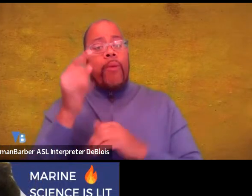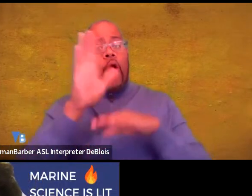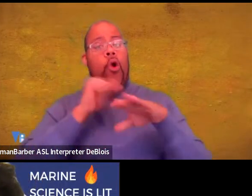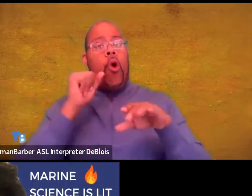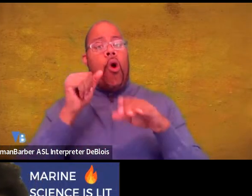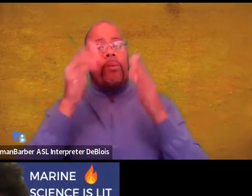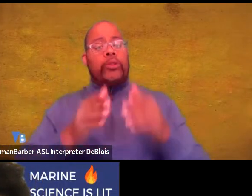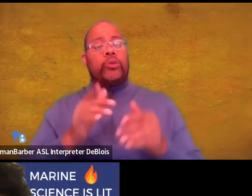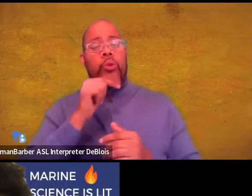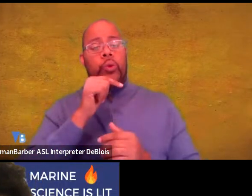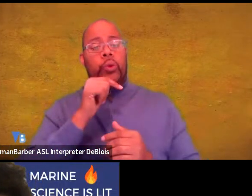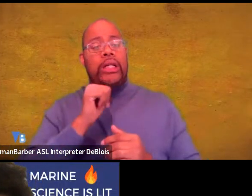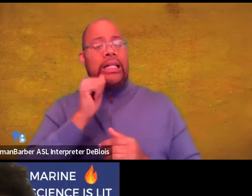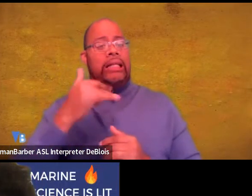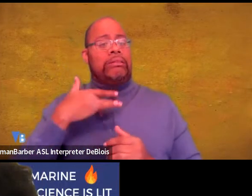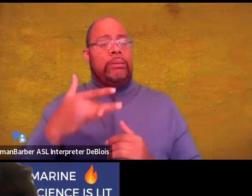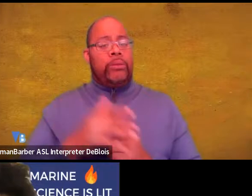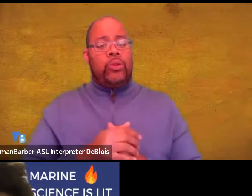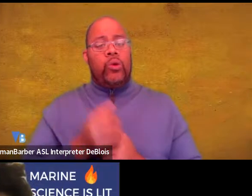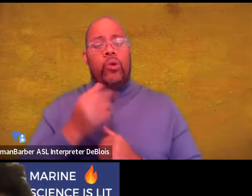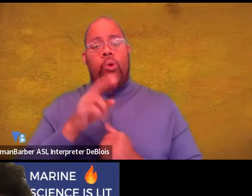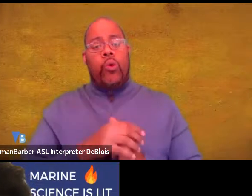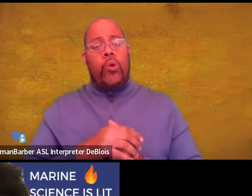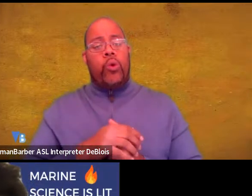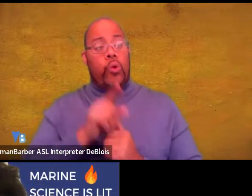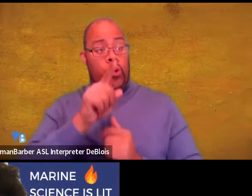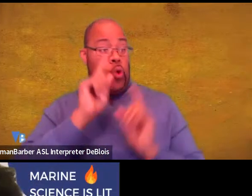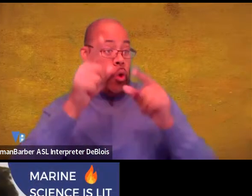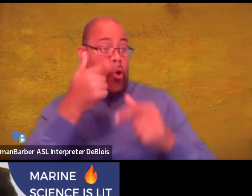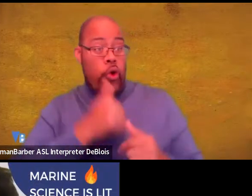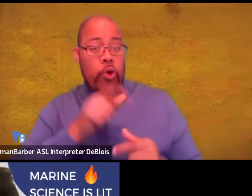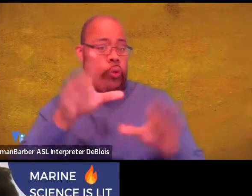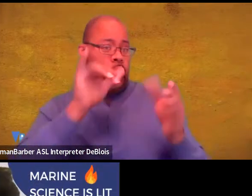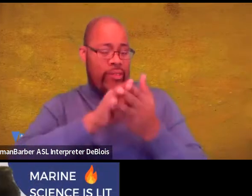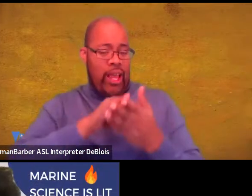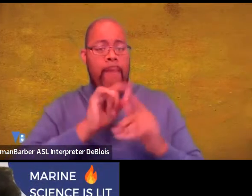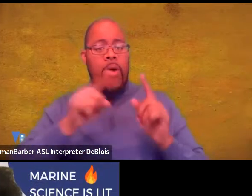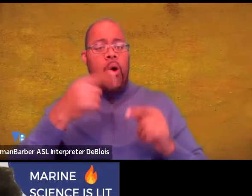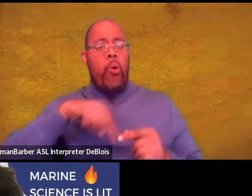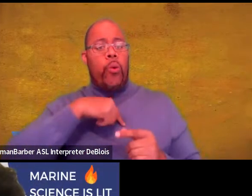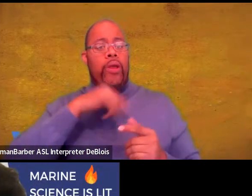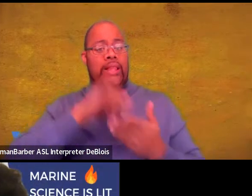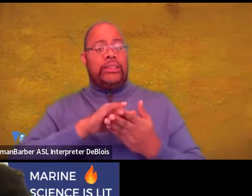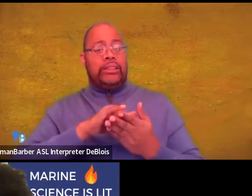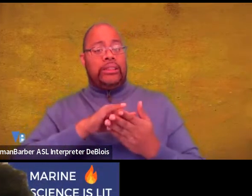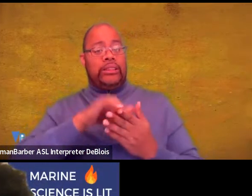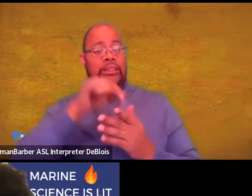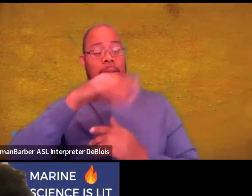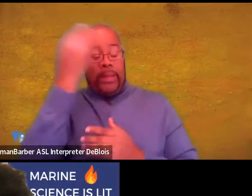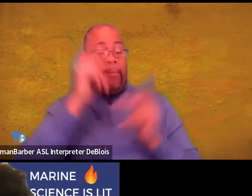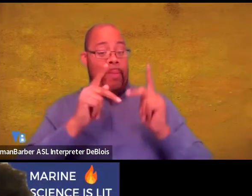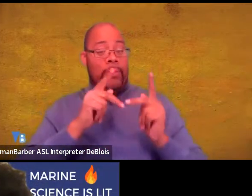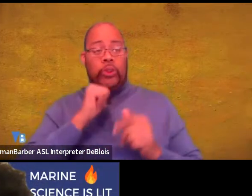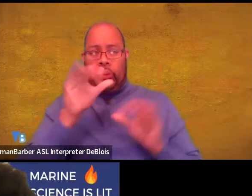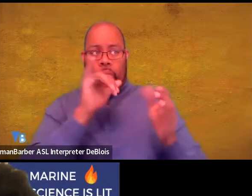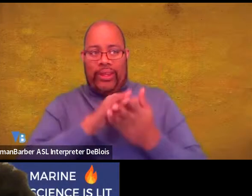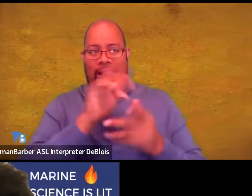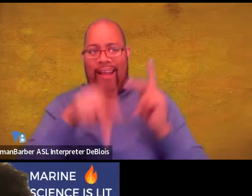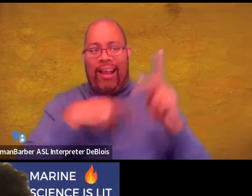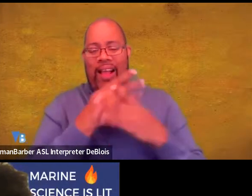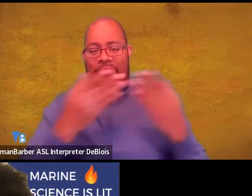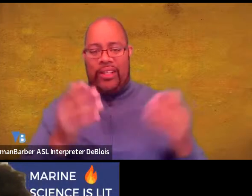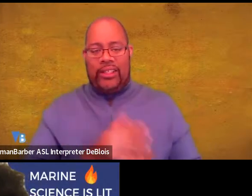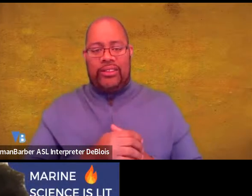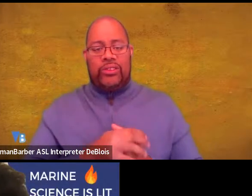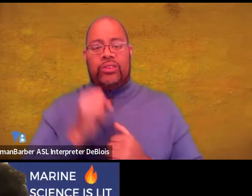as someone who is unusual or you go girl, you do that. But Black people don't do this sort of